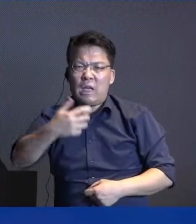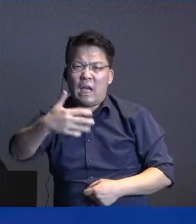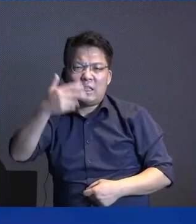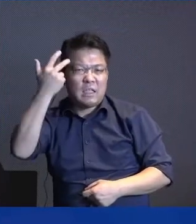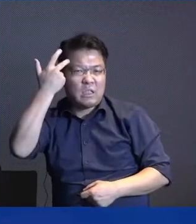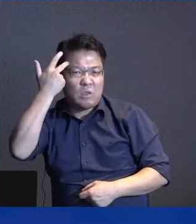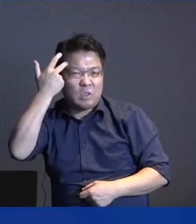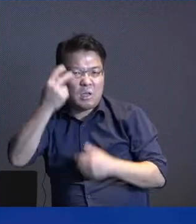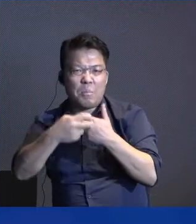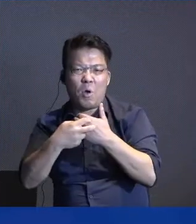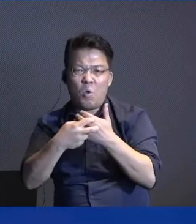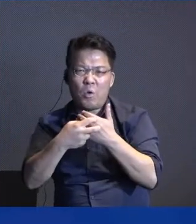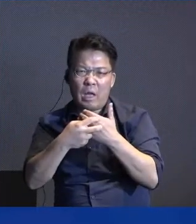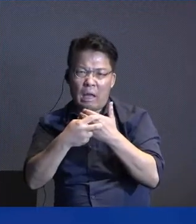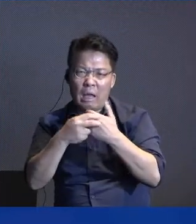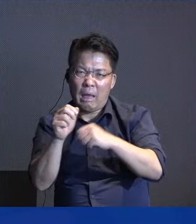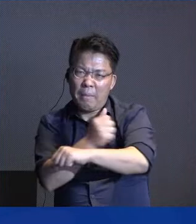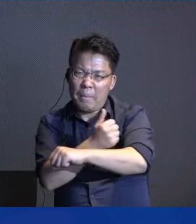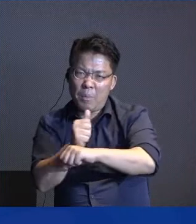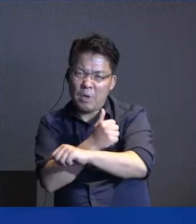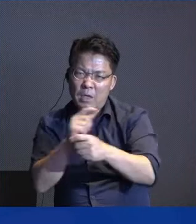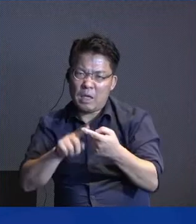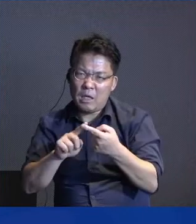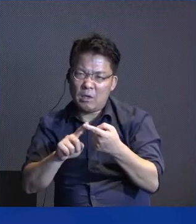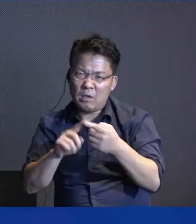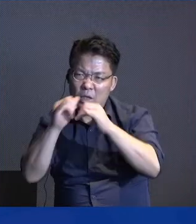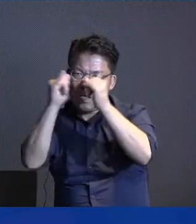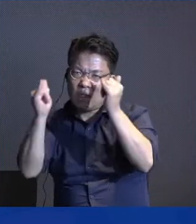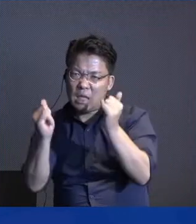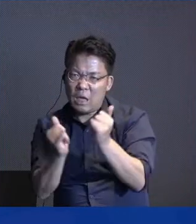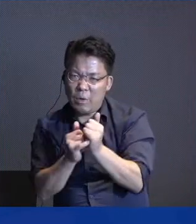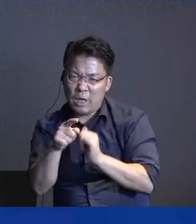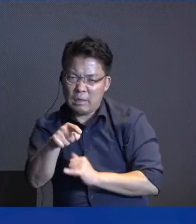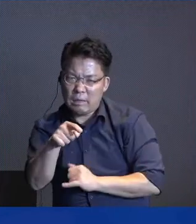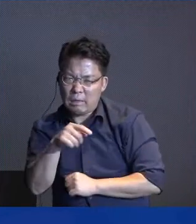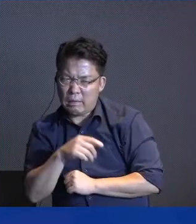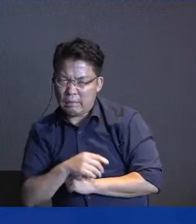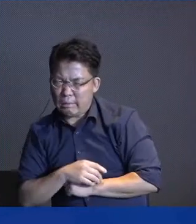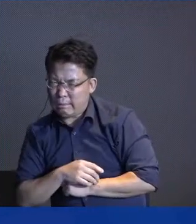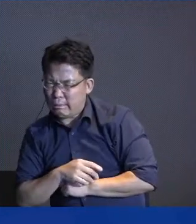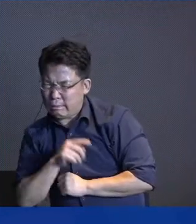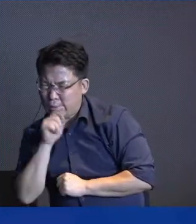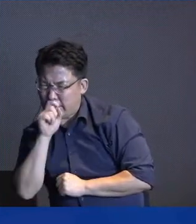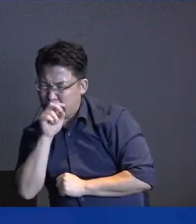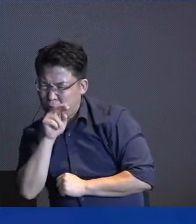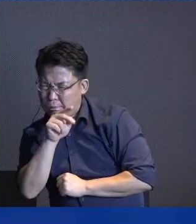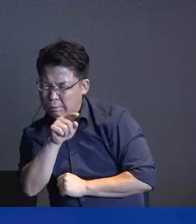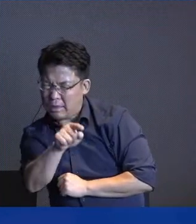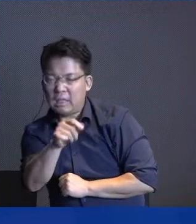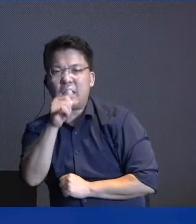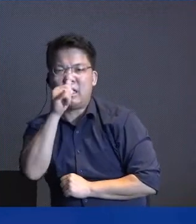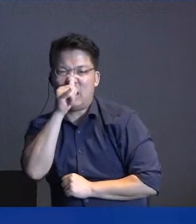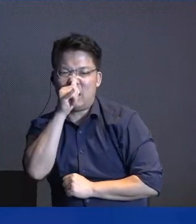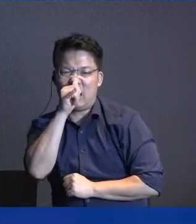So when we see older people who are depressed,